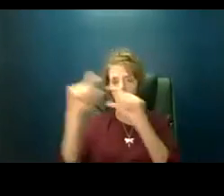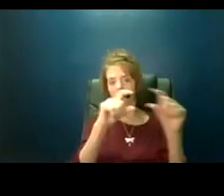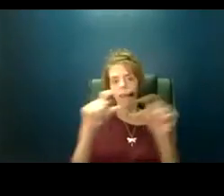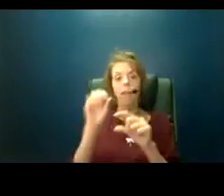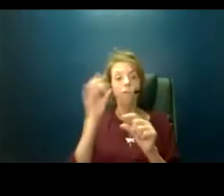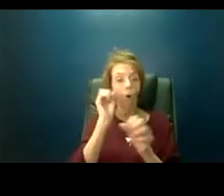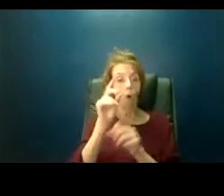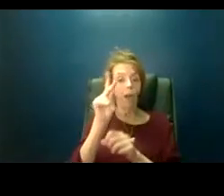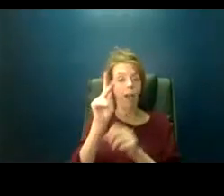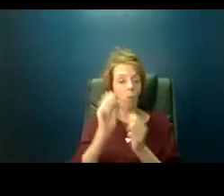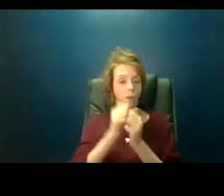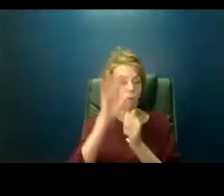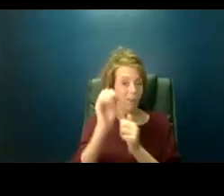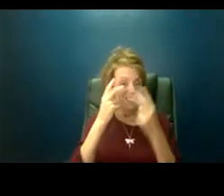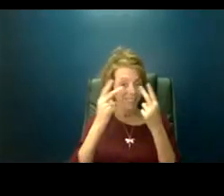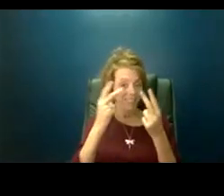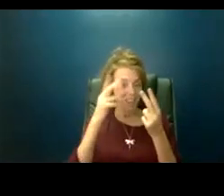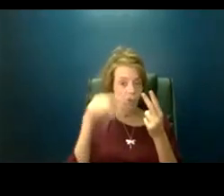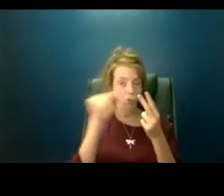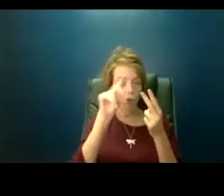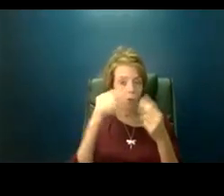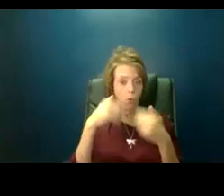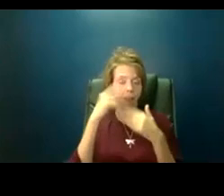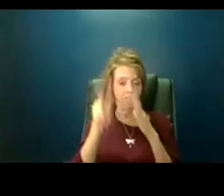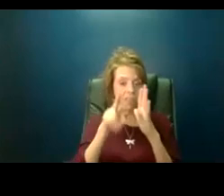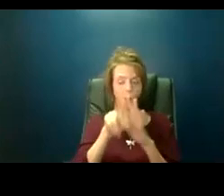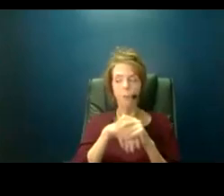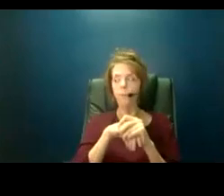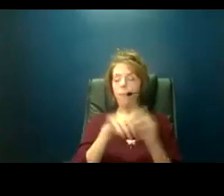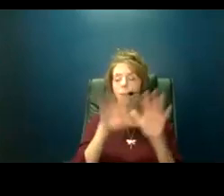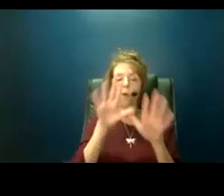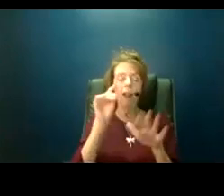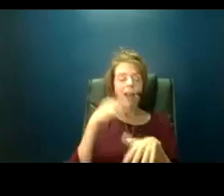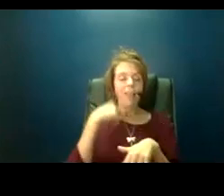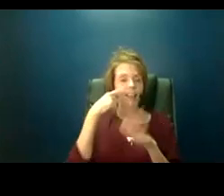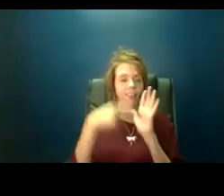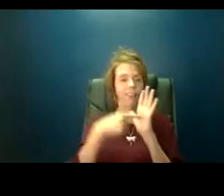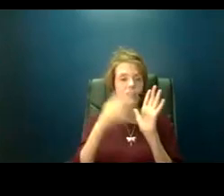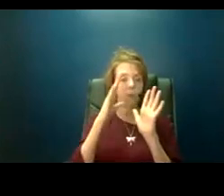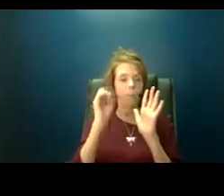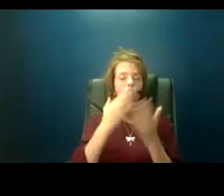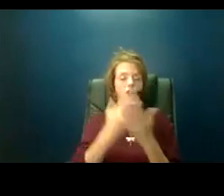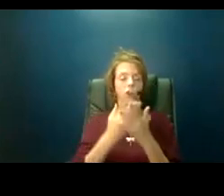okay with being seen and you do have video, it'd be great. I think this will be a great visual.